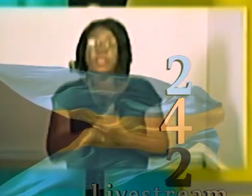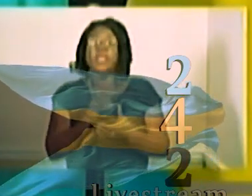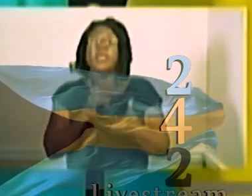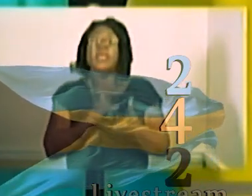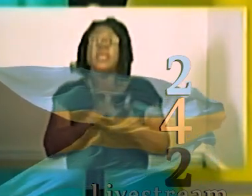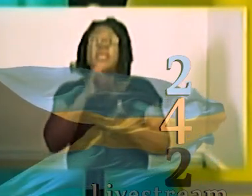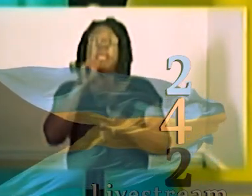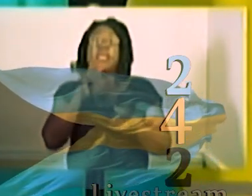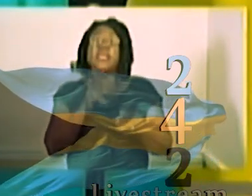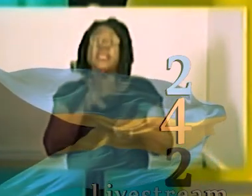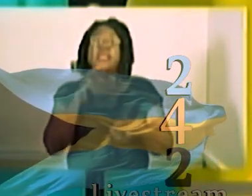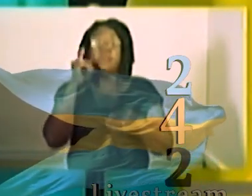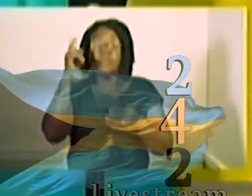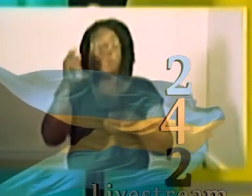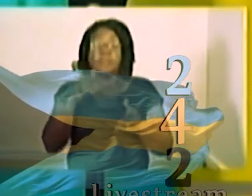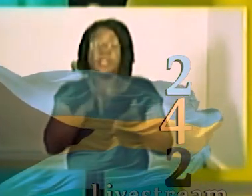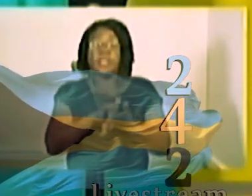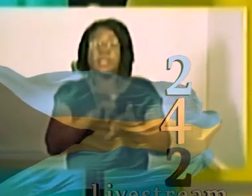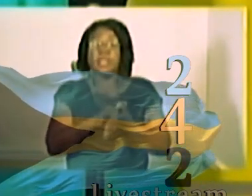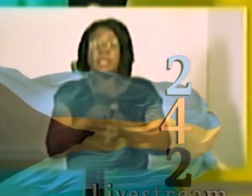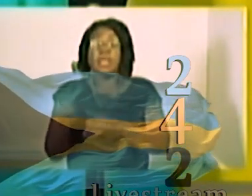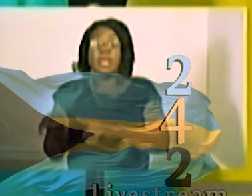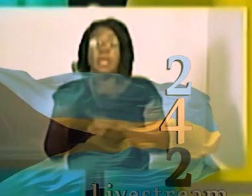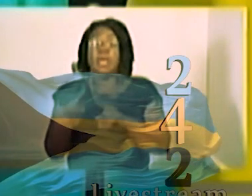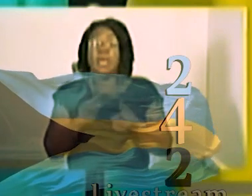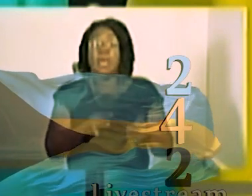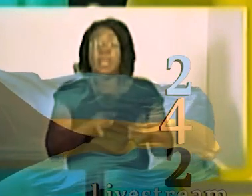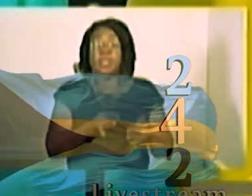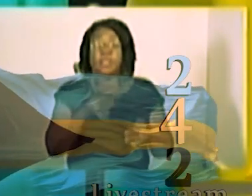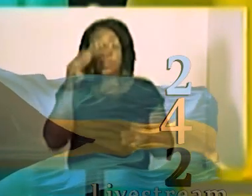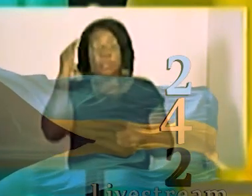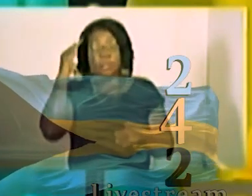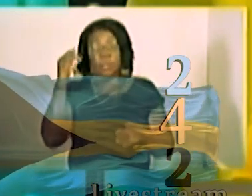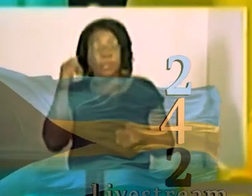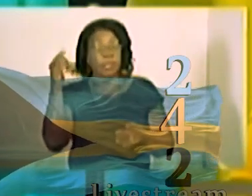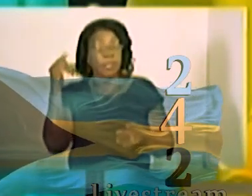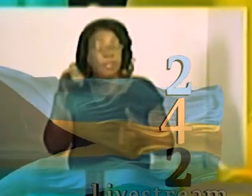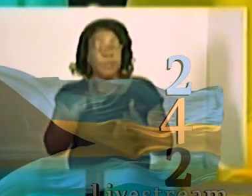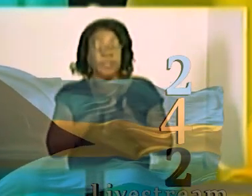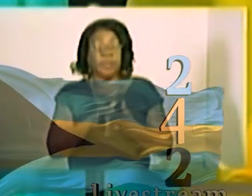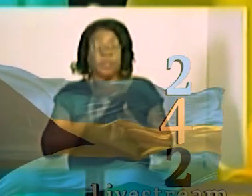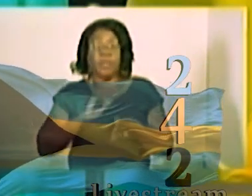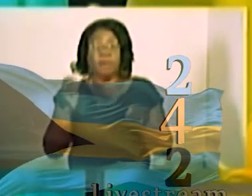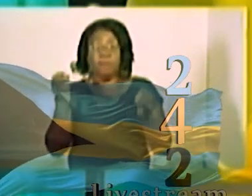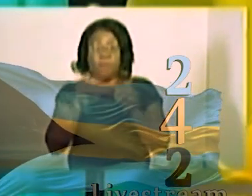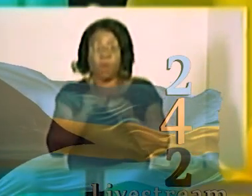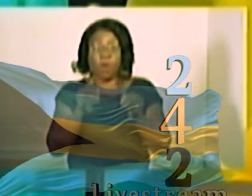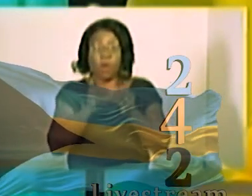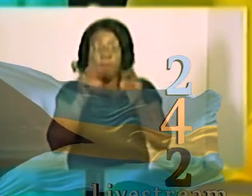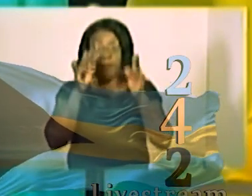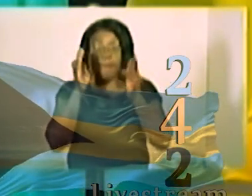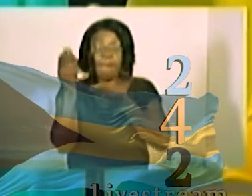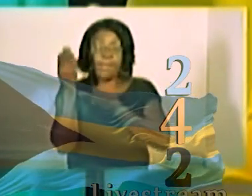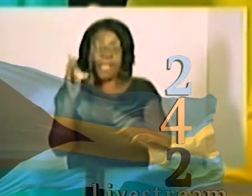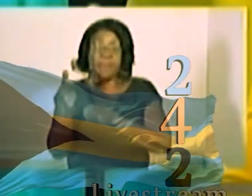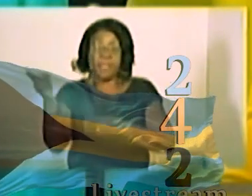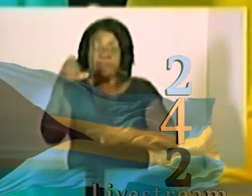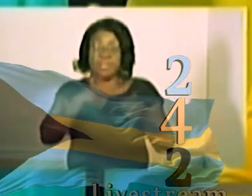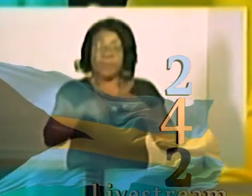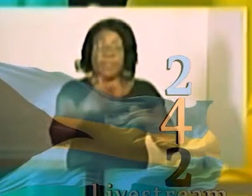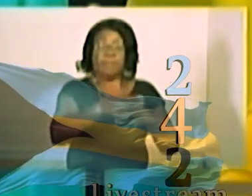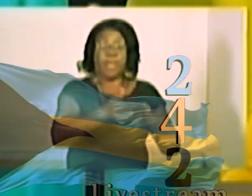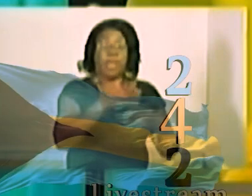It is anticipated that, as you've heard, that we'd have more of these individuals returning.